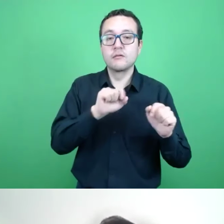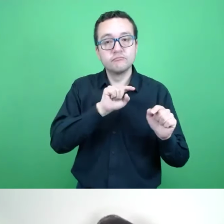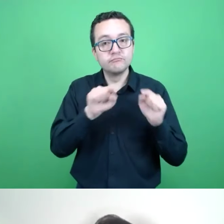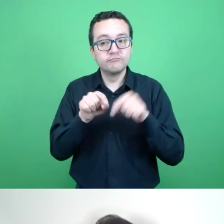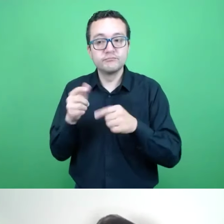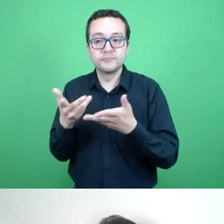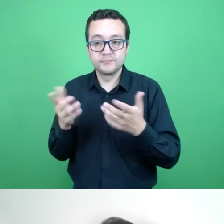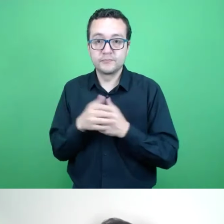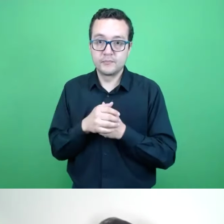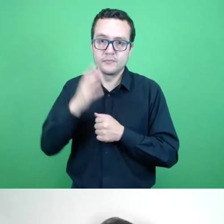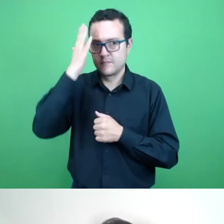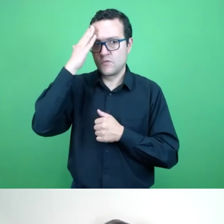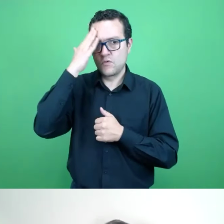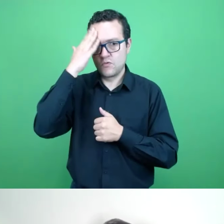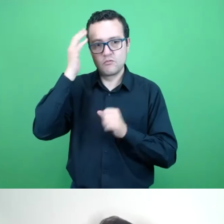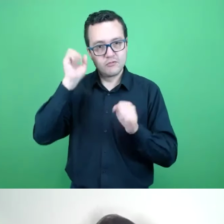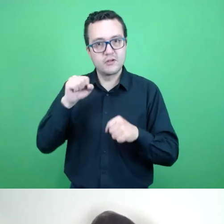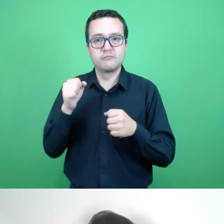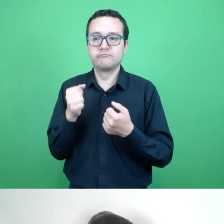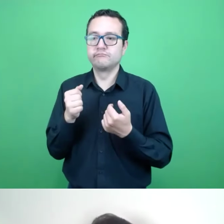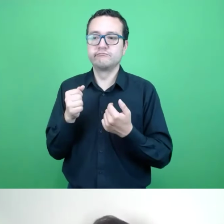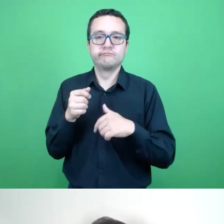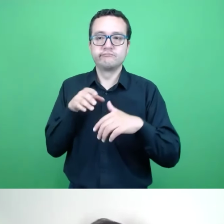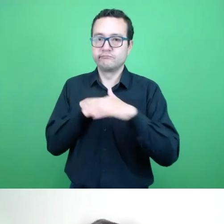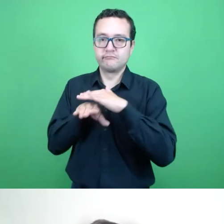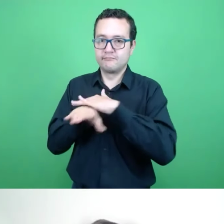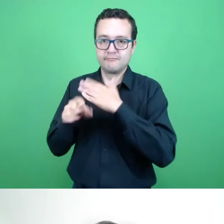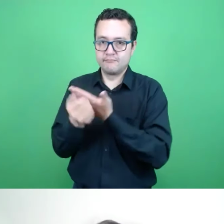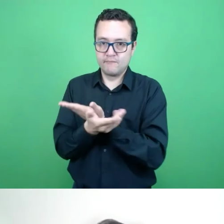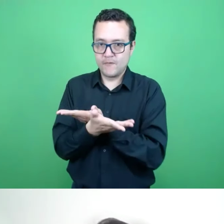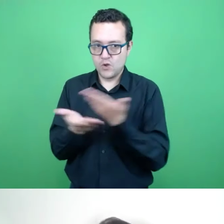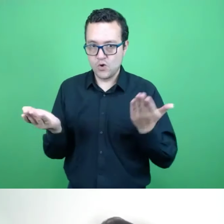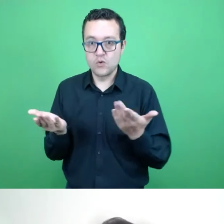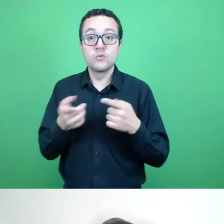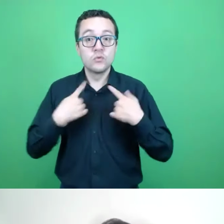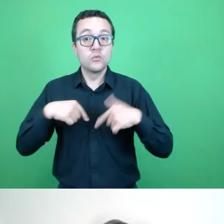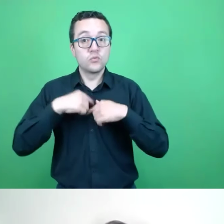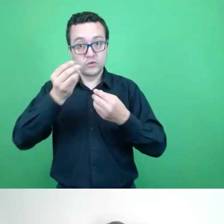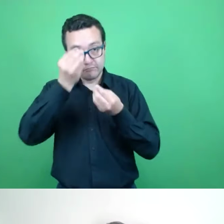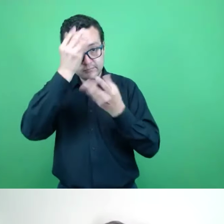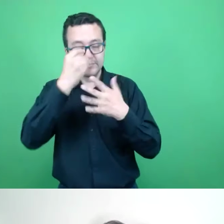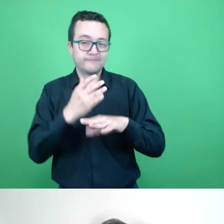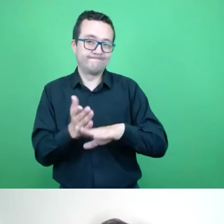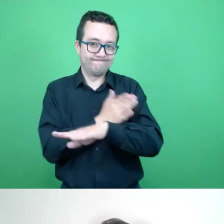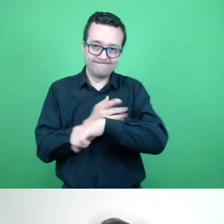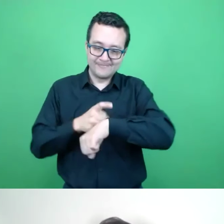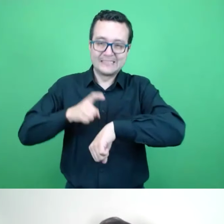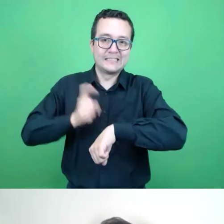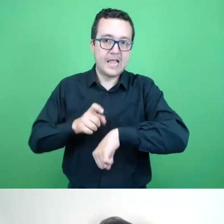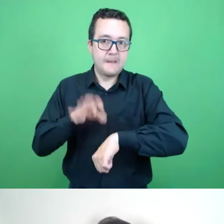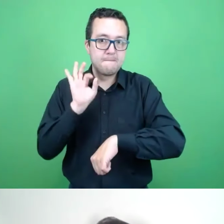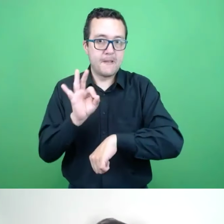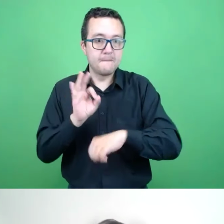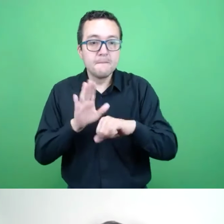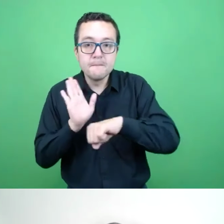an opportunity. We do publish all of these calls regularly on our newsletter and on our